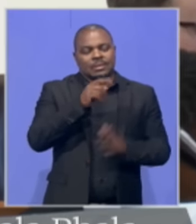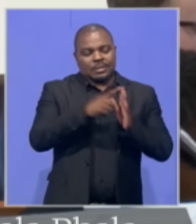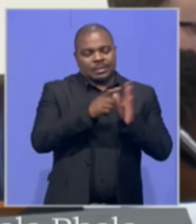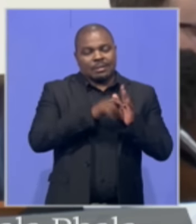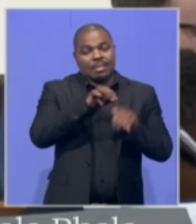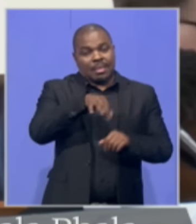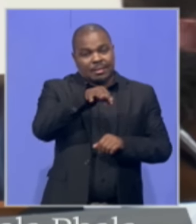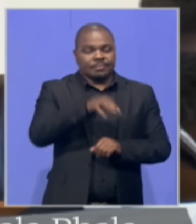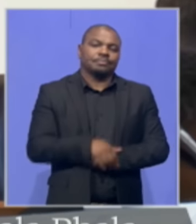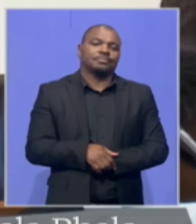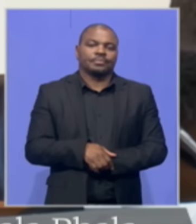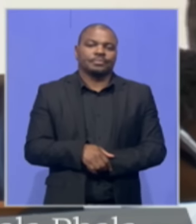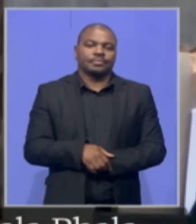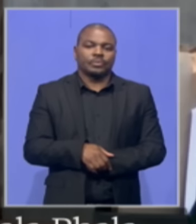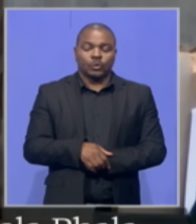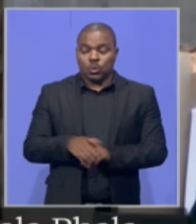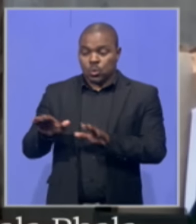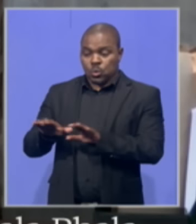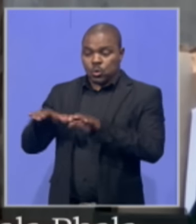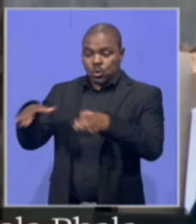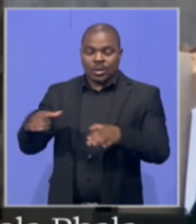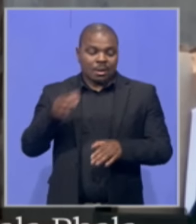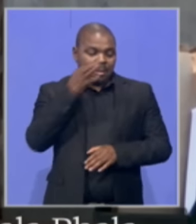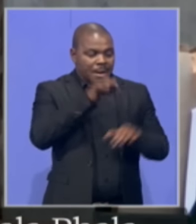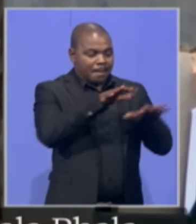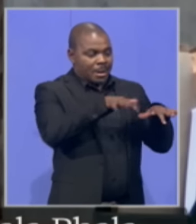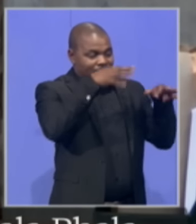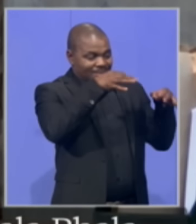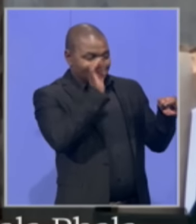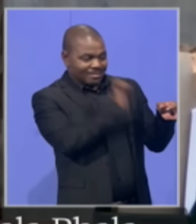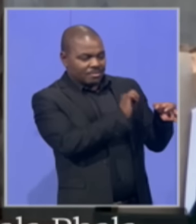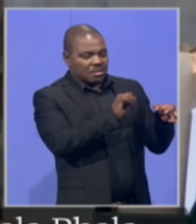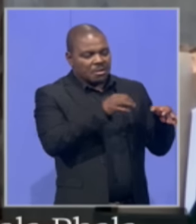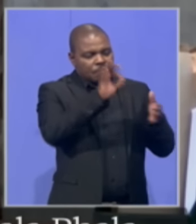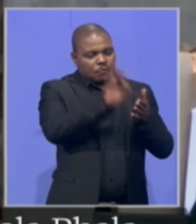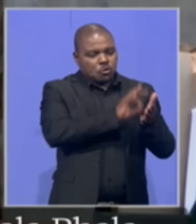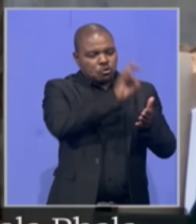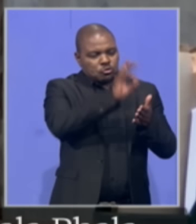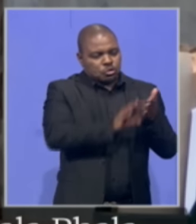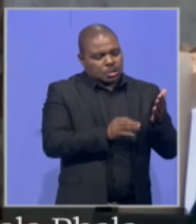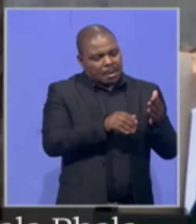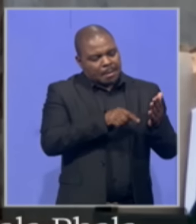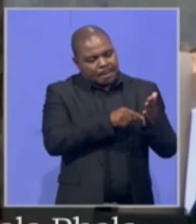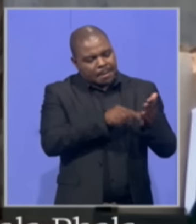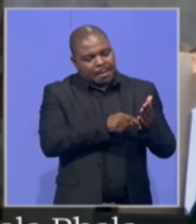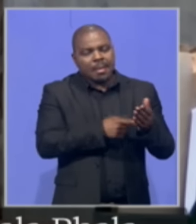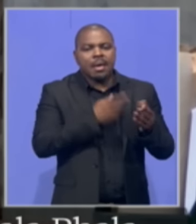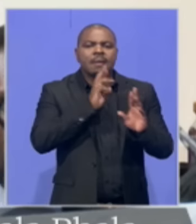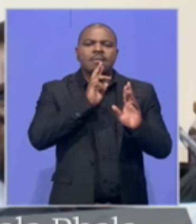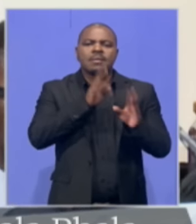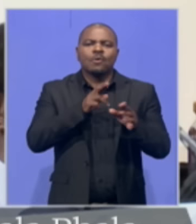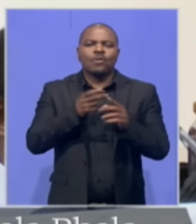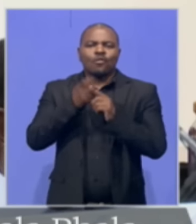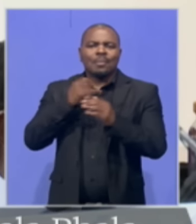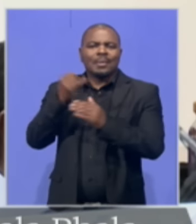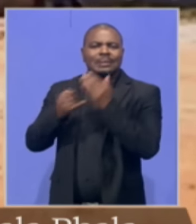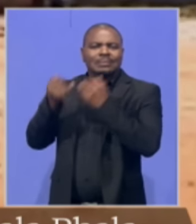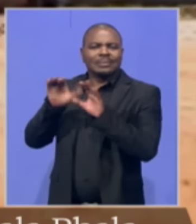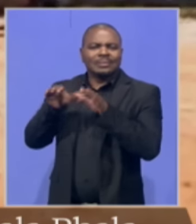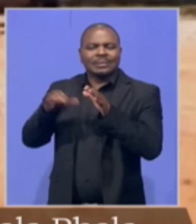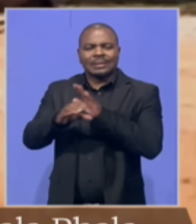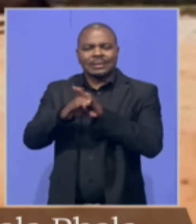13. Lekoko le gwetlha tshwetso ya Palamente ya go vouta kgatlhanong le go tsengwa tirisong ga pegelo ya setlhopha se se ikemetseng sa